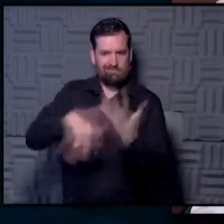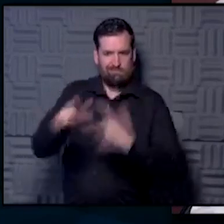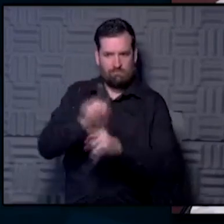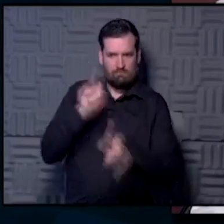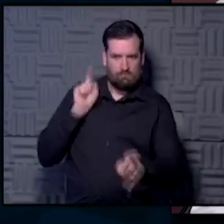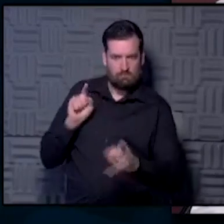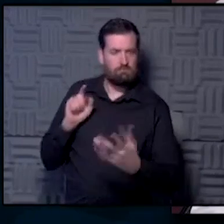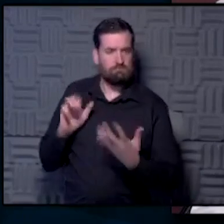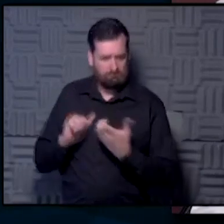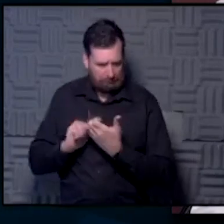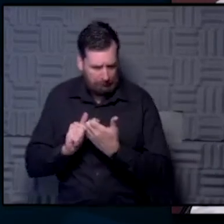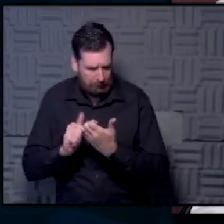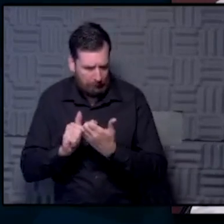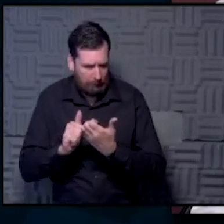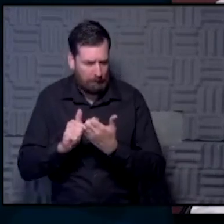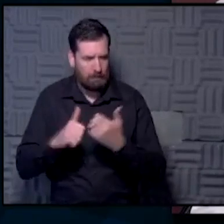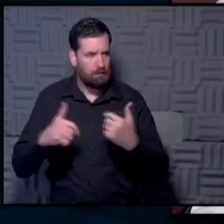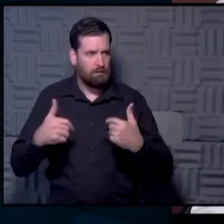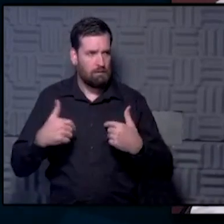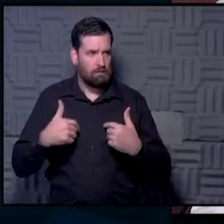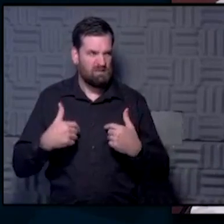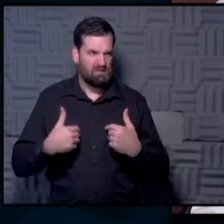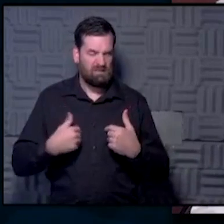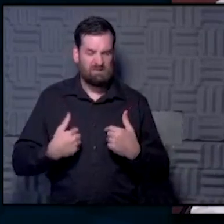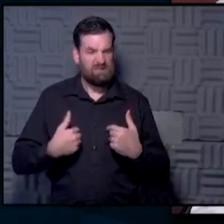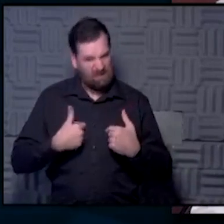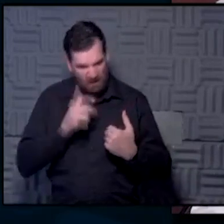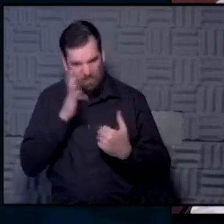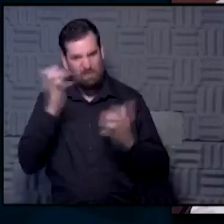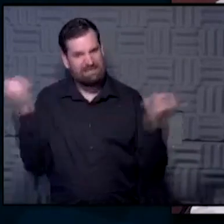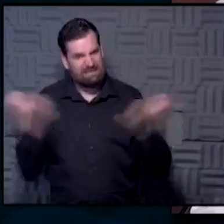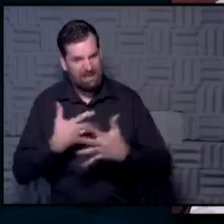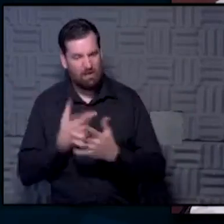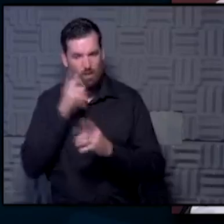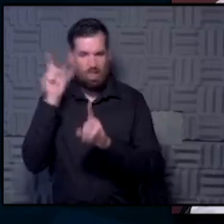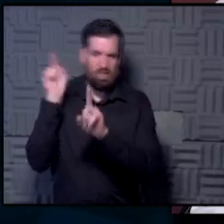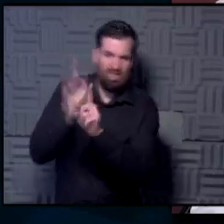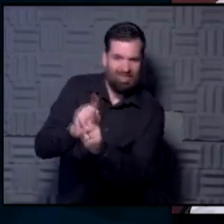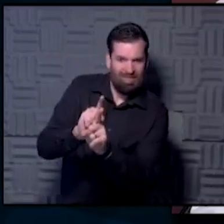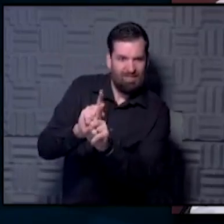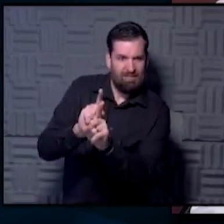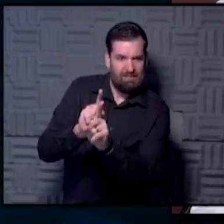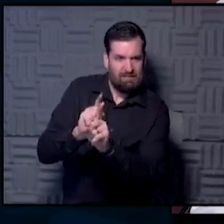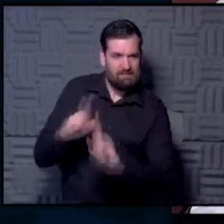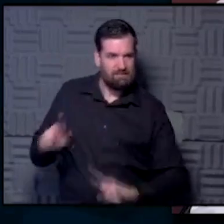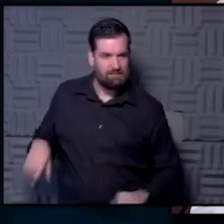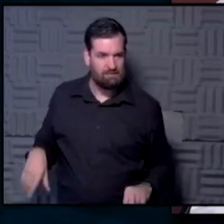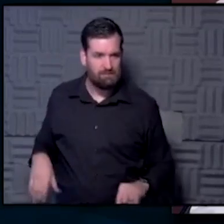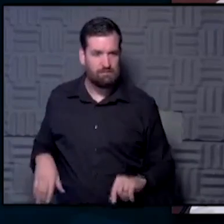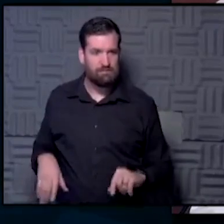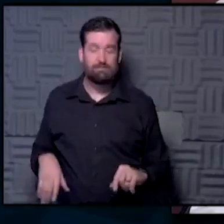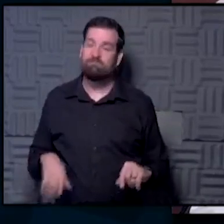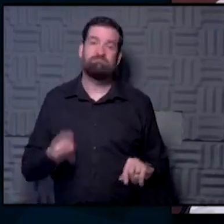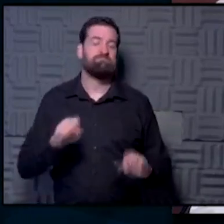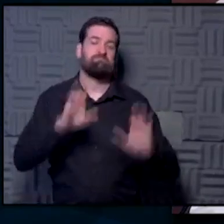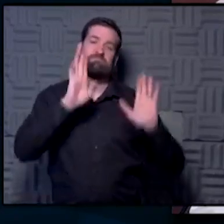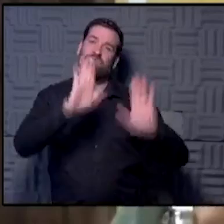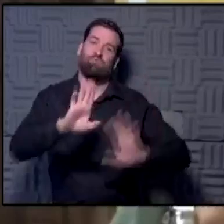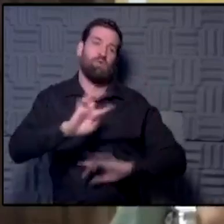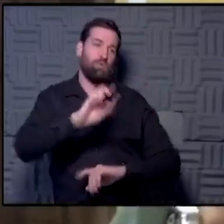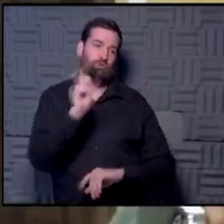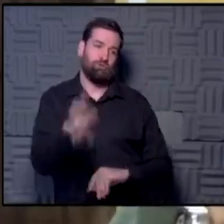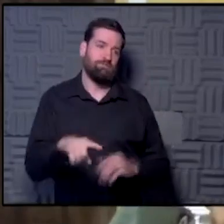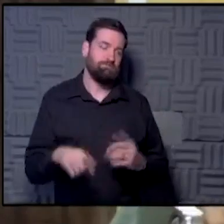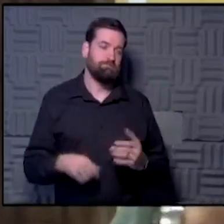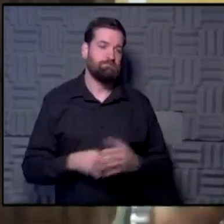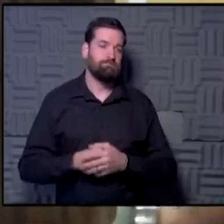my friend, and I'm really close to them because I'm going to be scared. What do you think, Spencer? Great question.